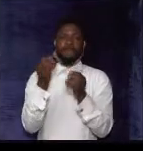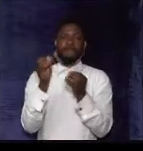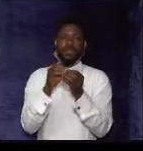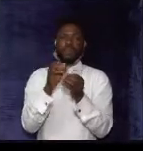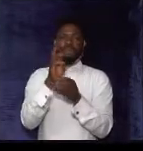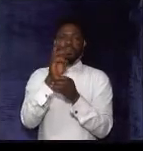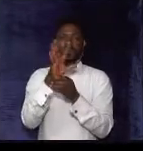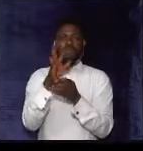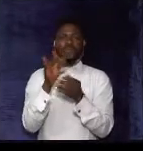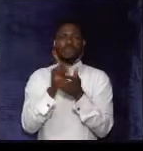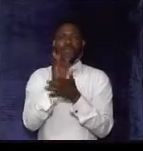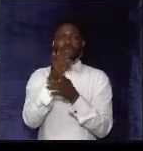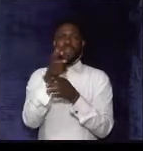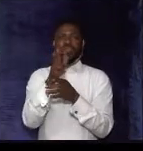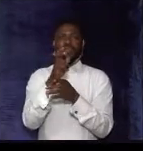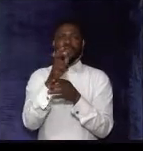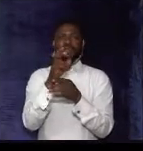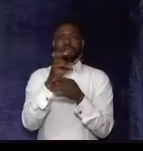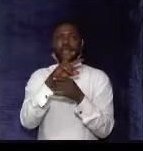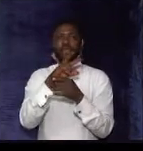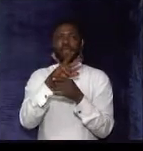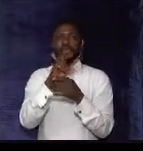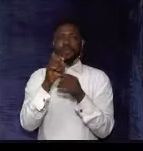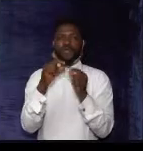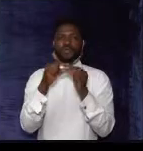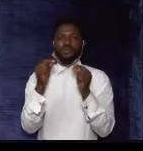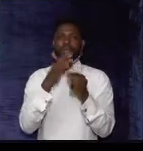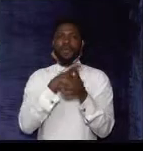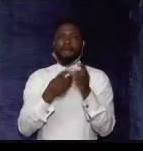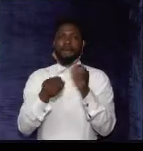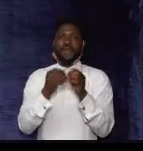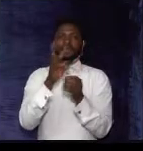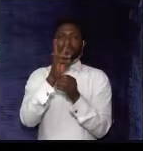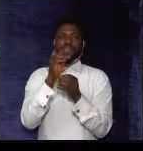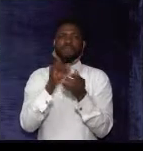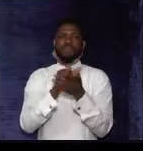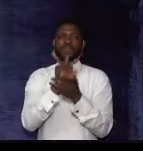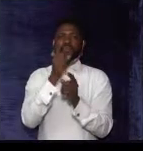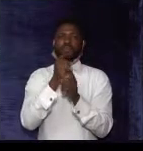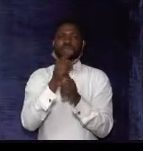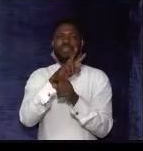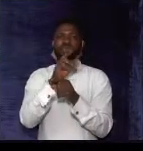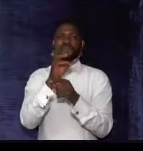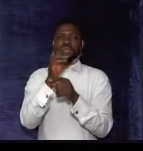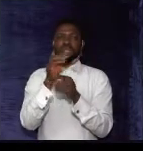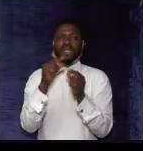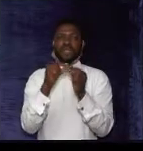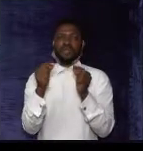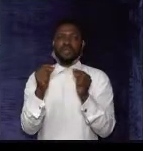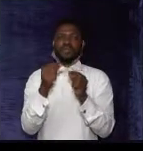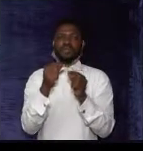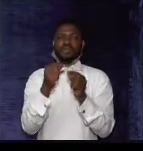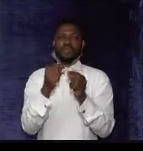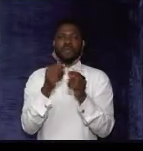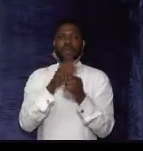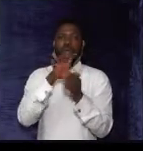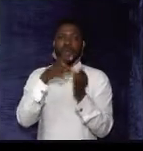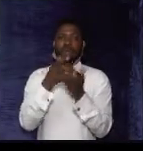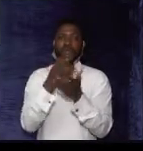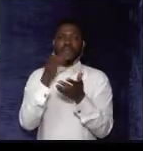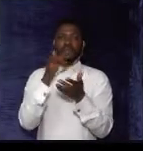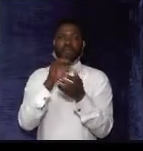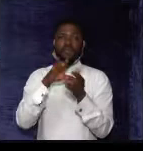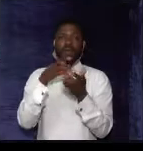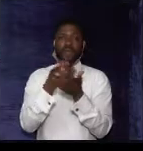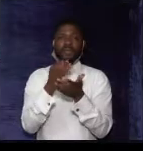235 degrees. Plus 65, that is 300 degrees. And then plus 60, that is 360 degrees.